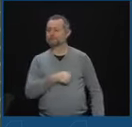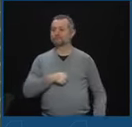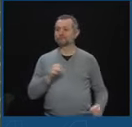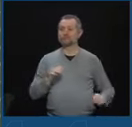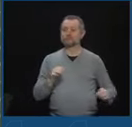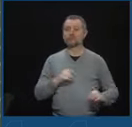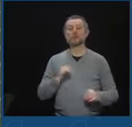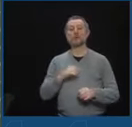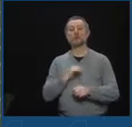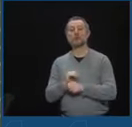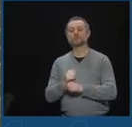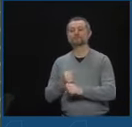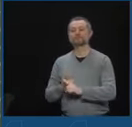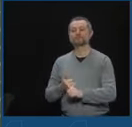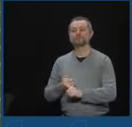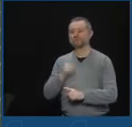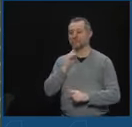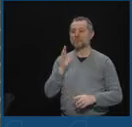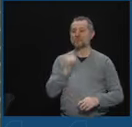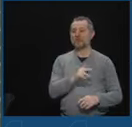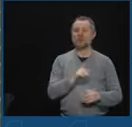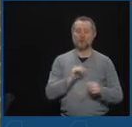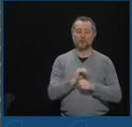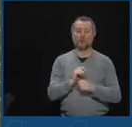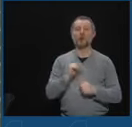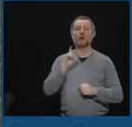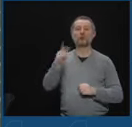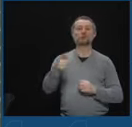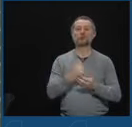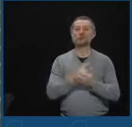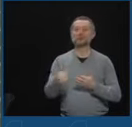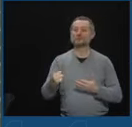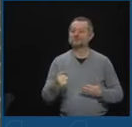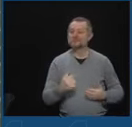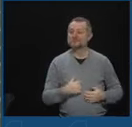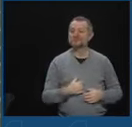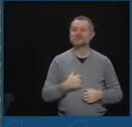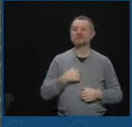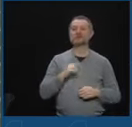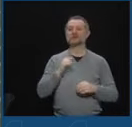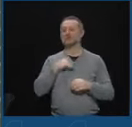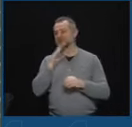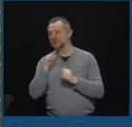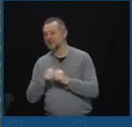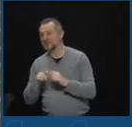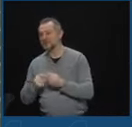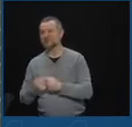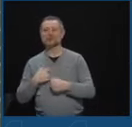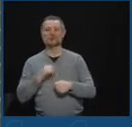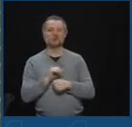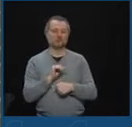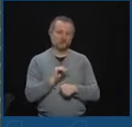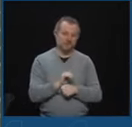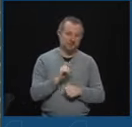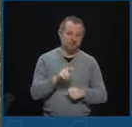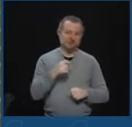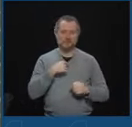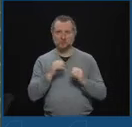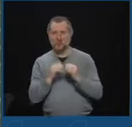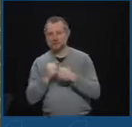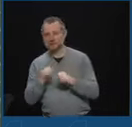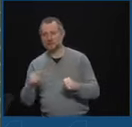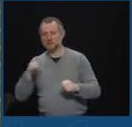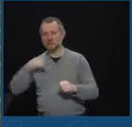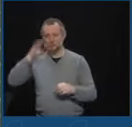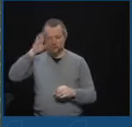at work within a week and actually was speaking to my team about safety and trying to promote more safety out here in the street. One